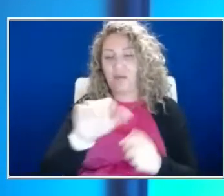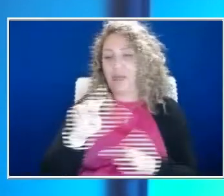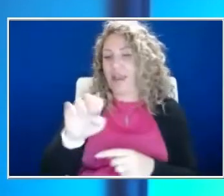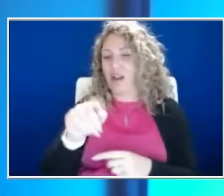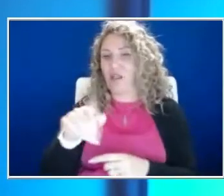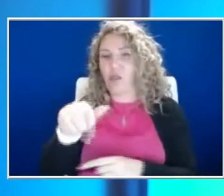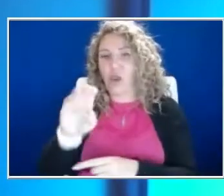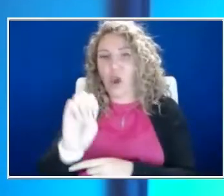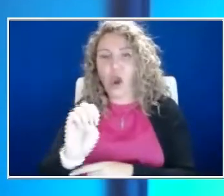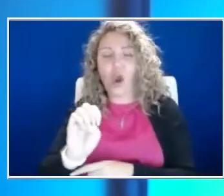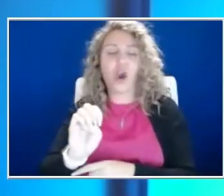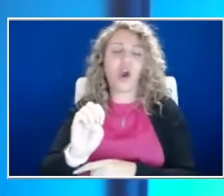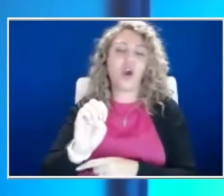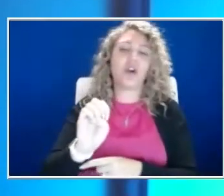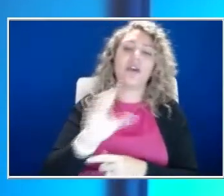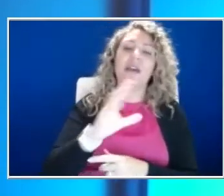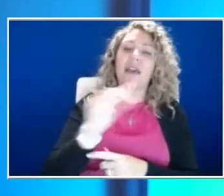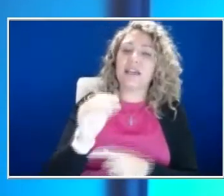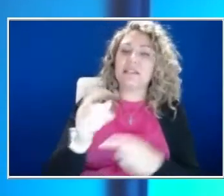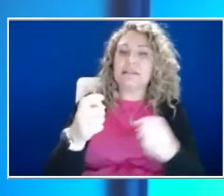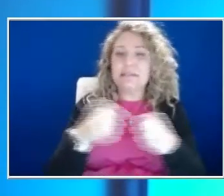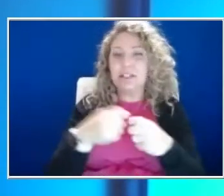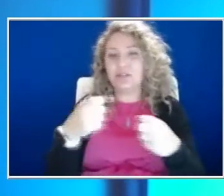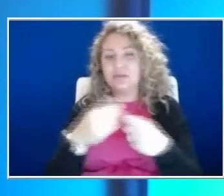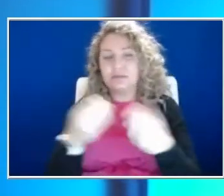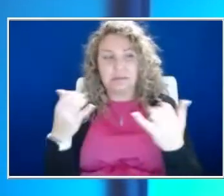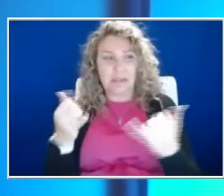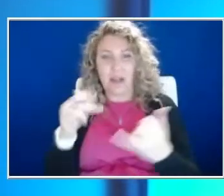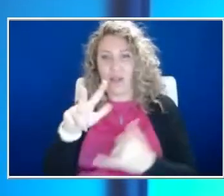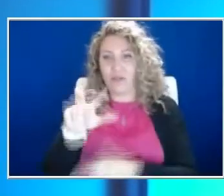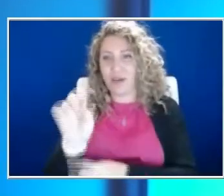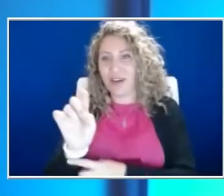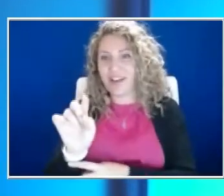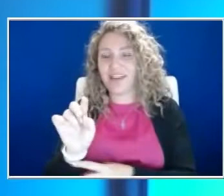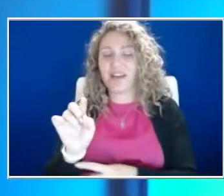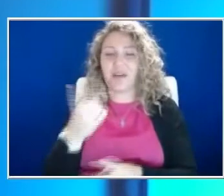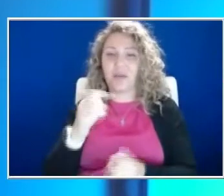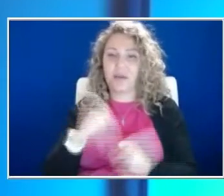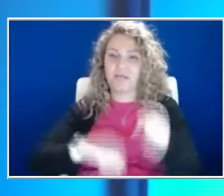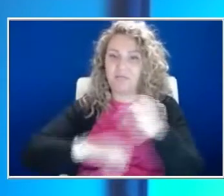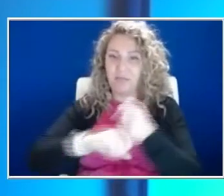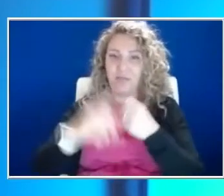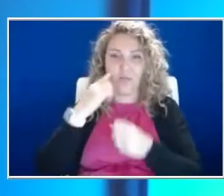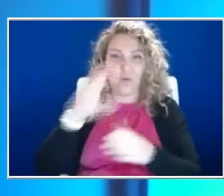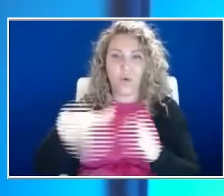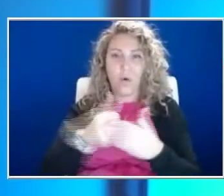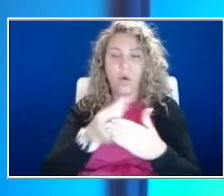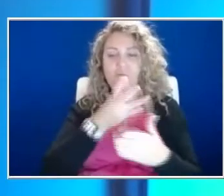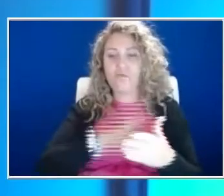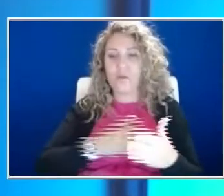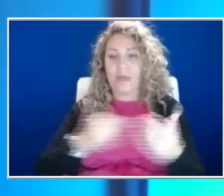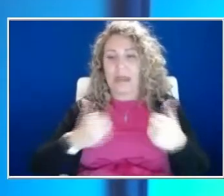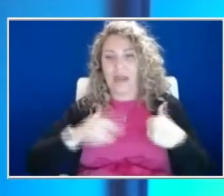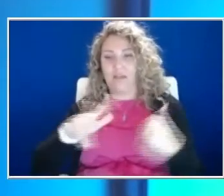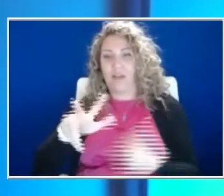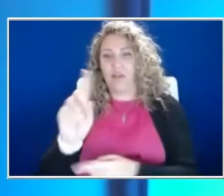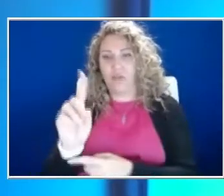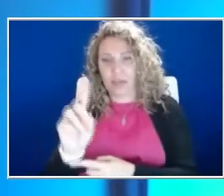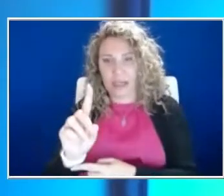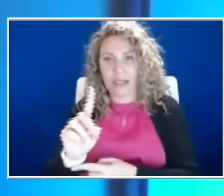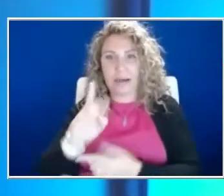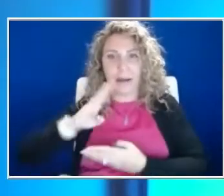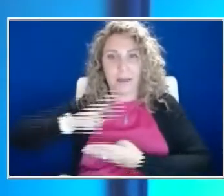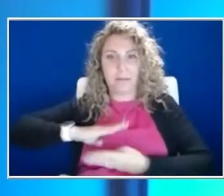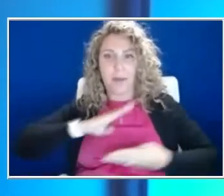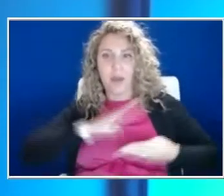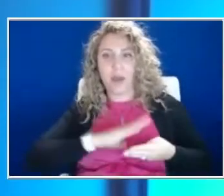3D mammography. And we absolutely advocate for all women undergoing 3D mammography, what is also known as